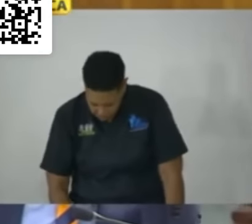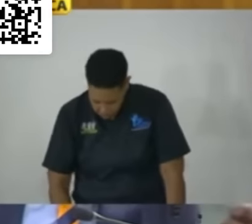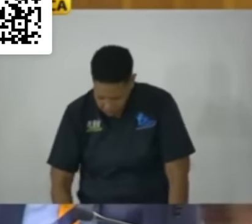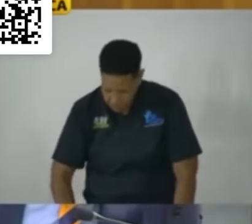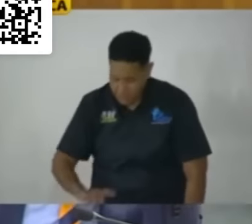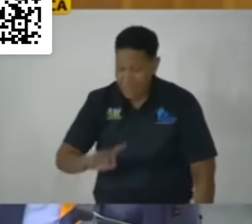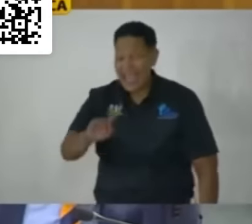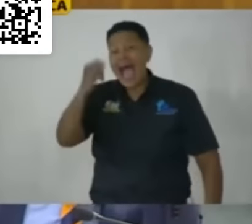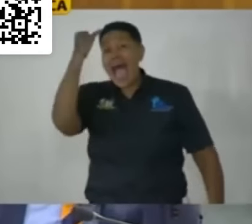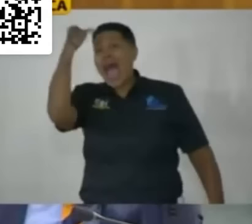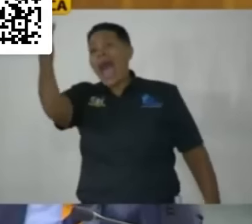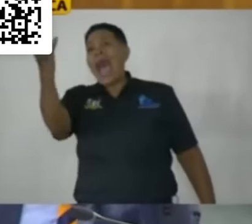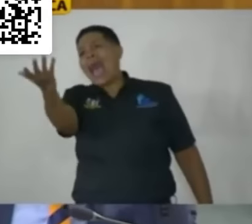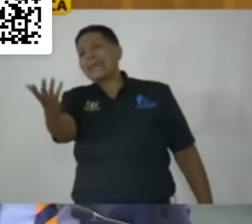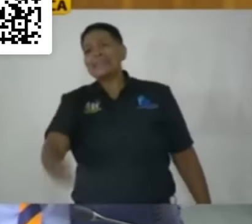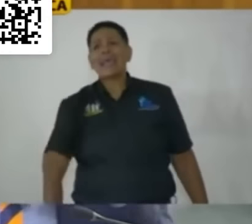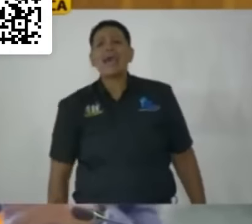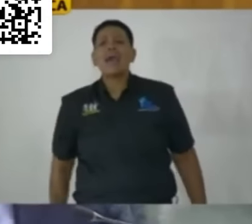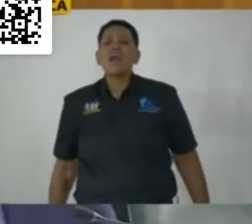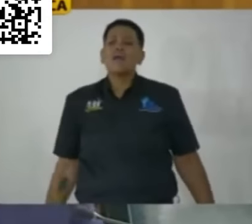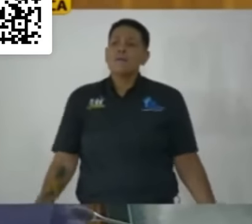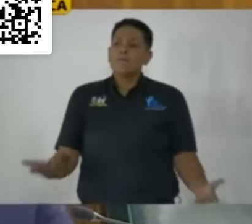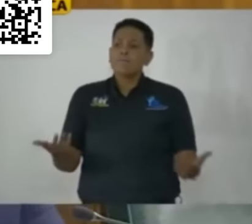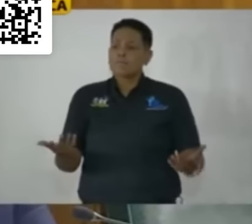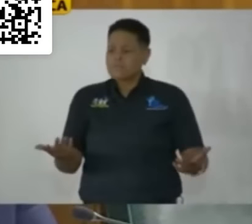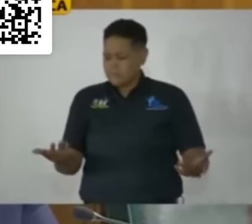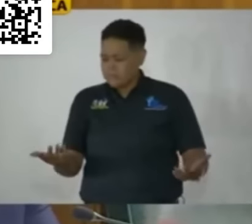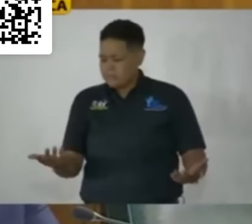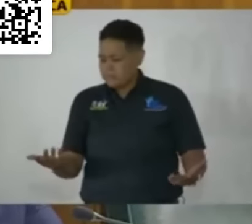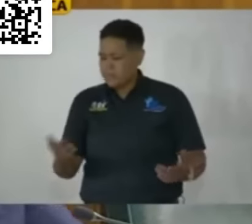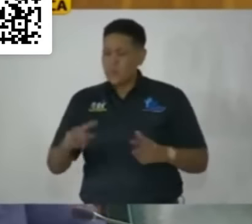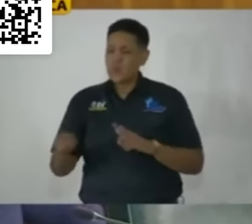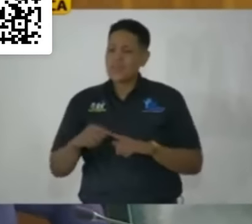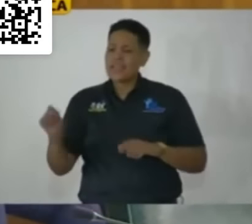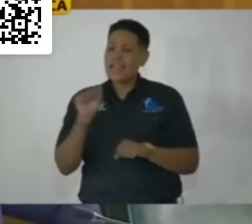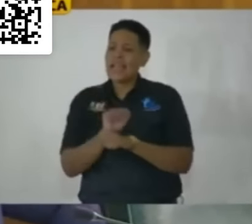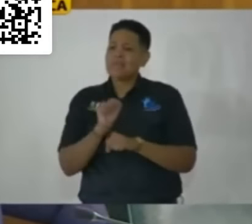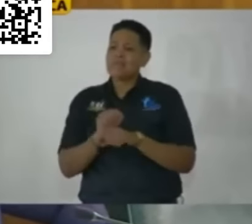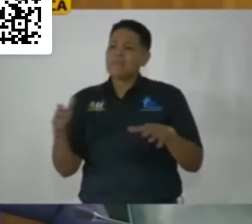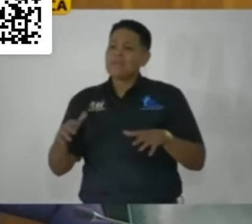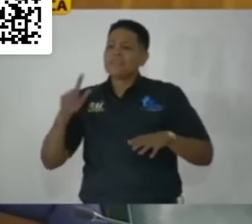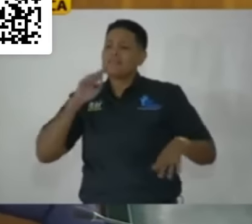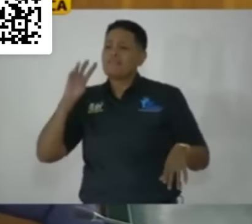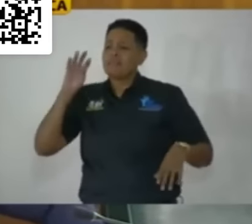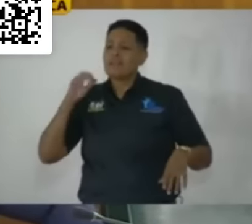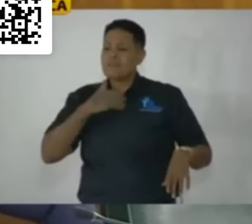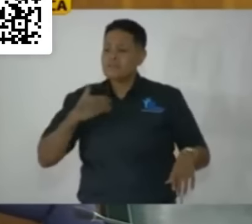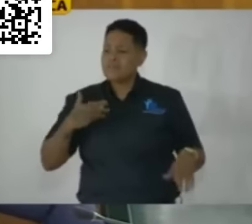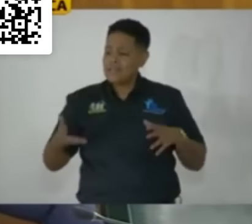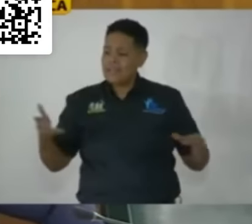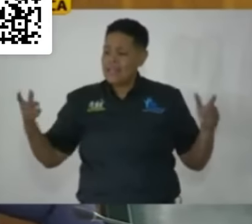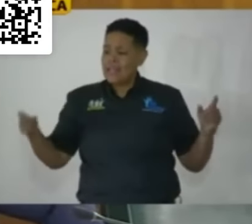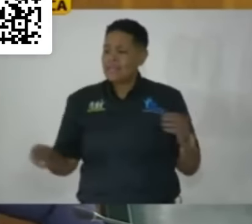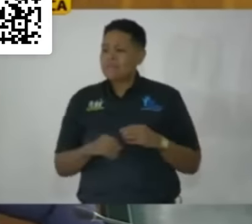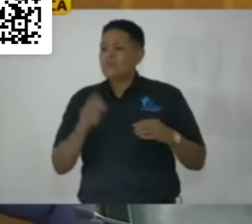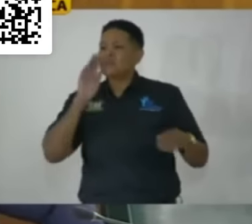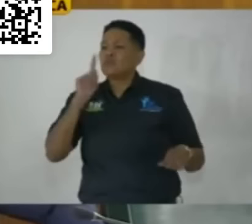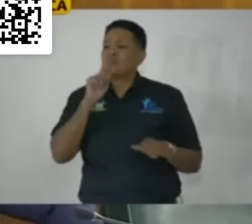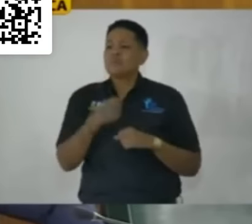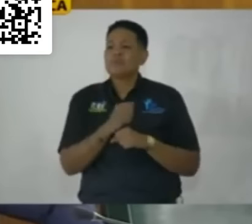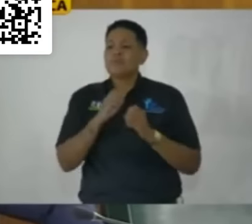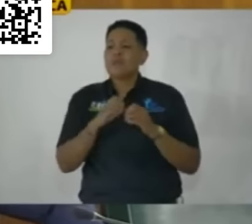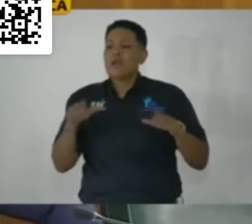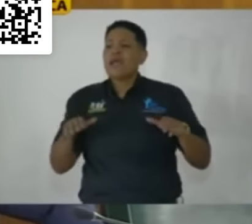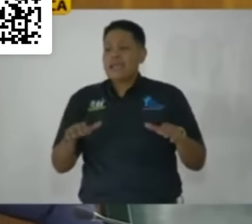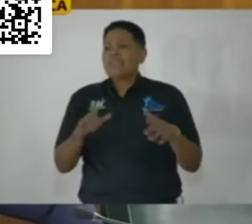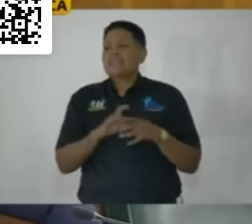The idea that when the Labour Party had 49 members, that they would have been more active has